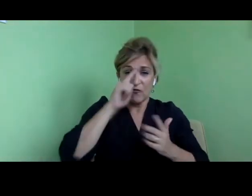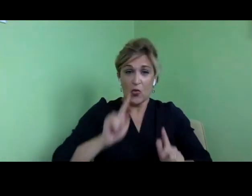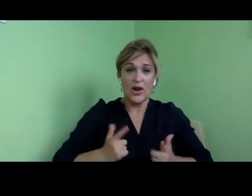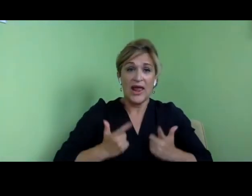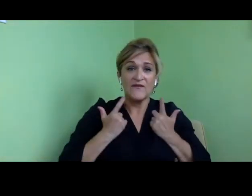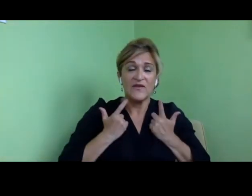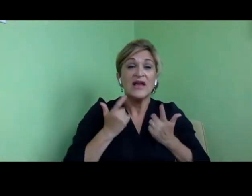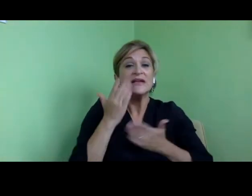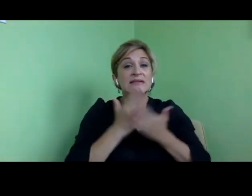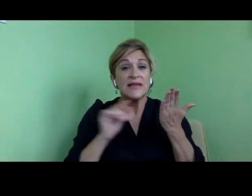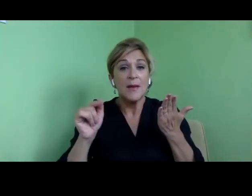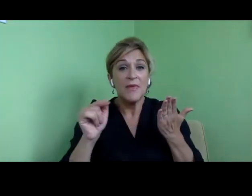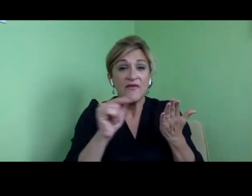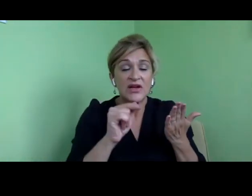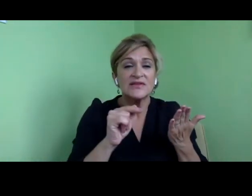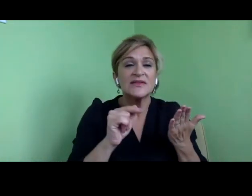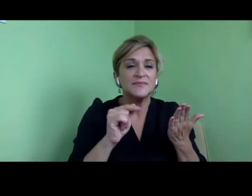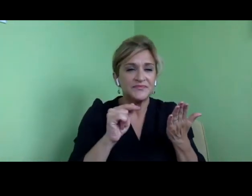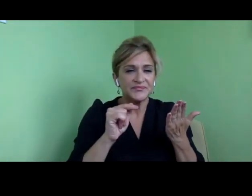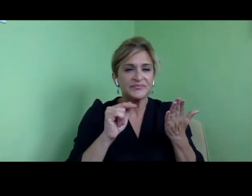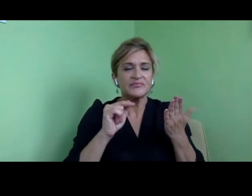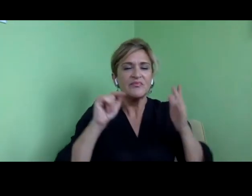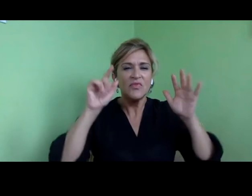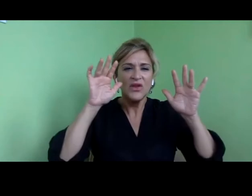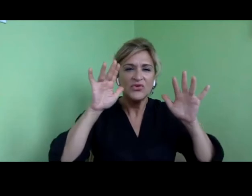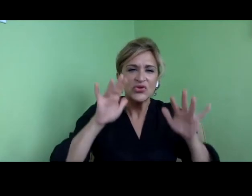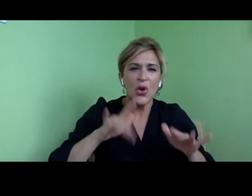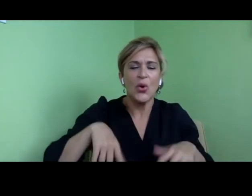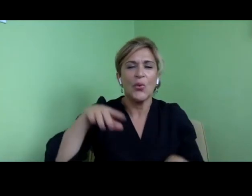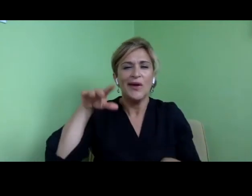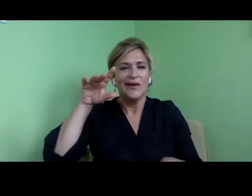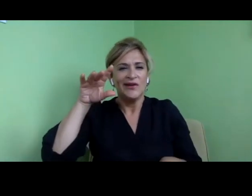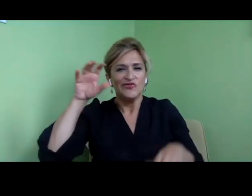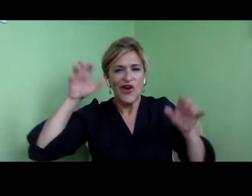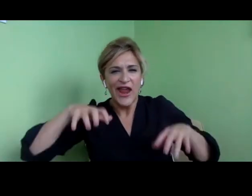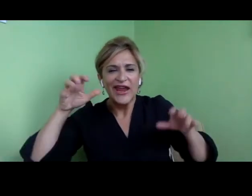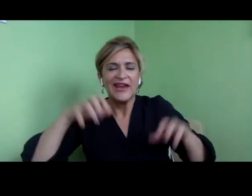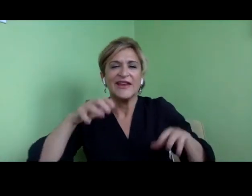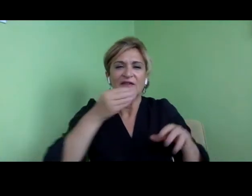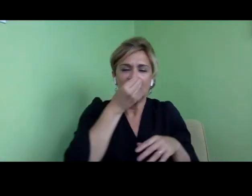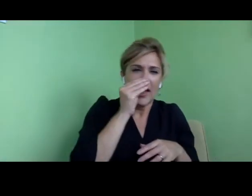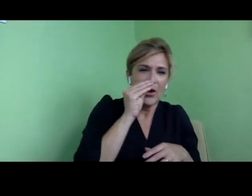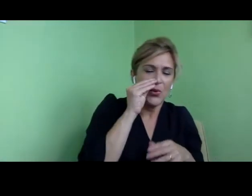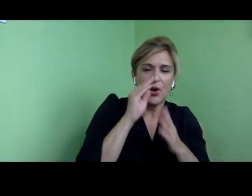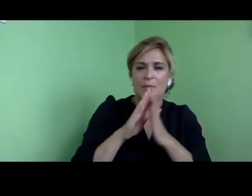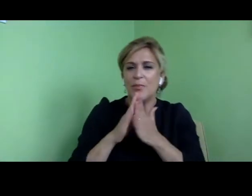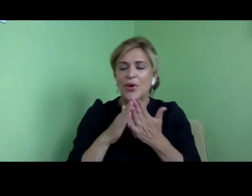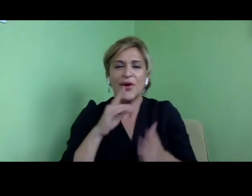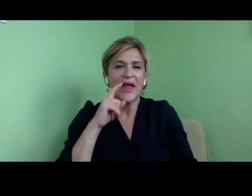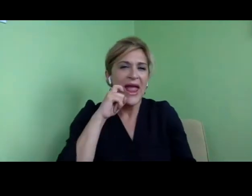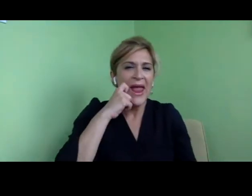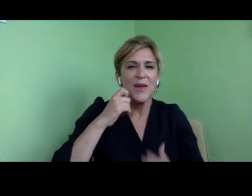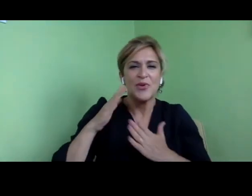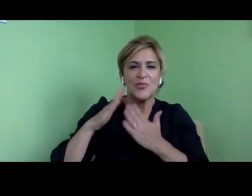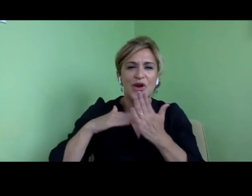us, for some of us, snowfall, rain, water, flowers, a book, apple, paint brushes,